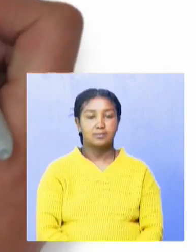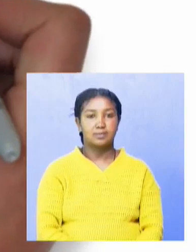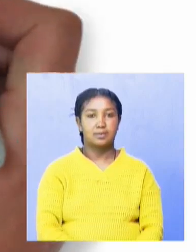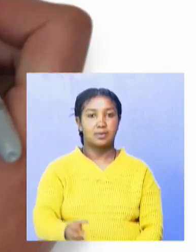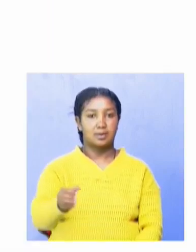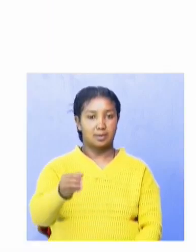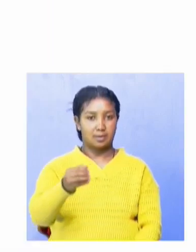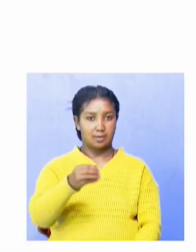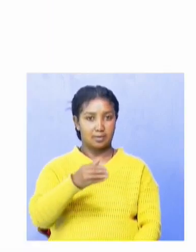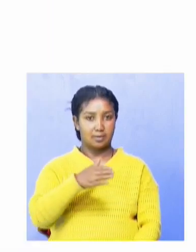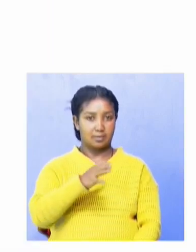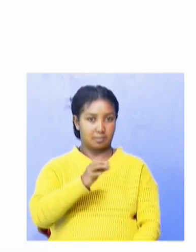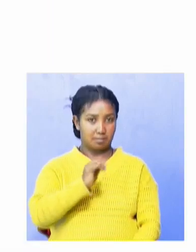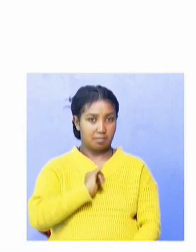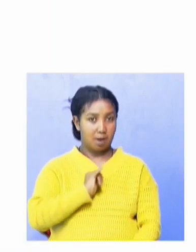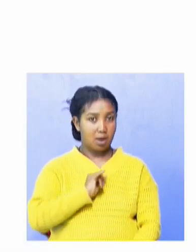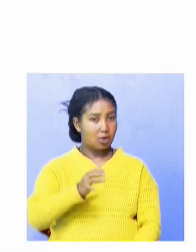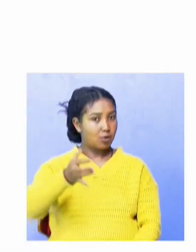my phone